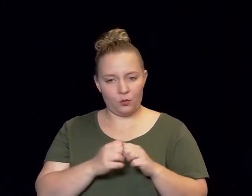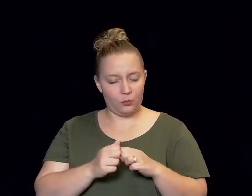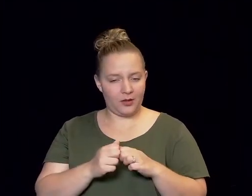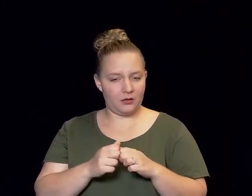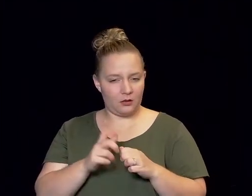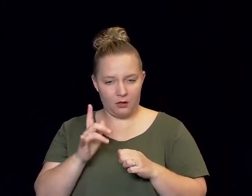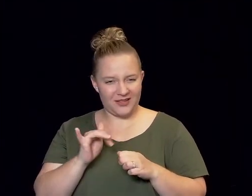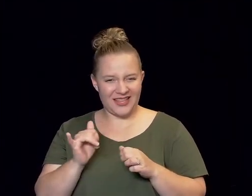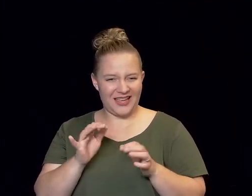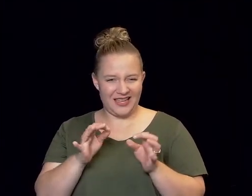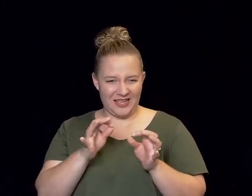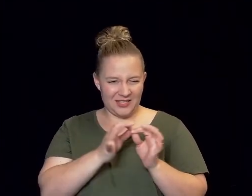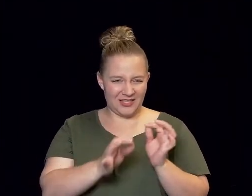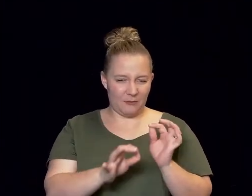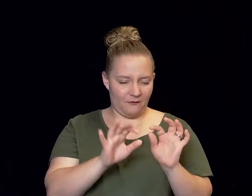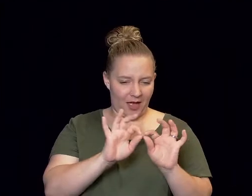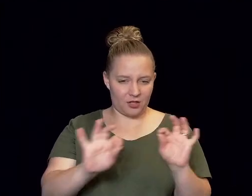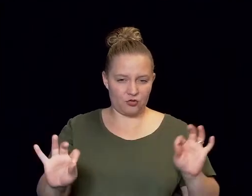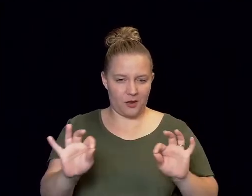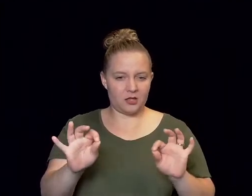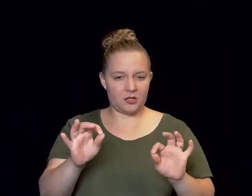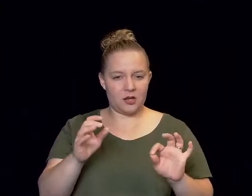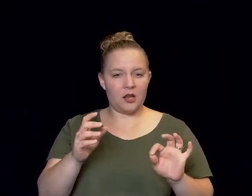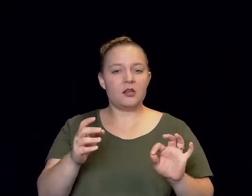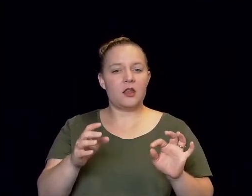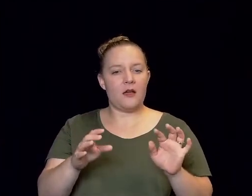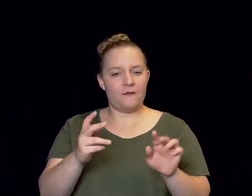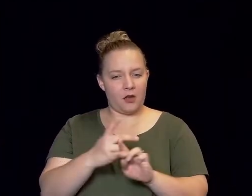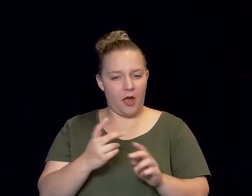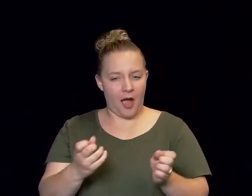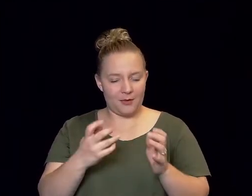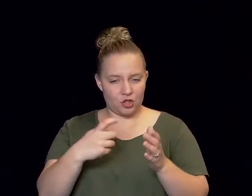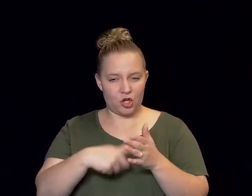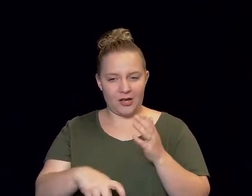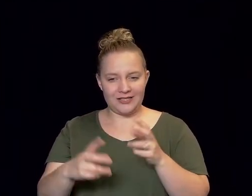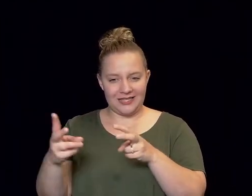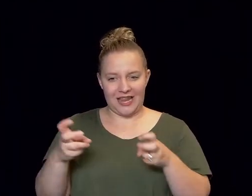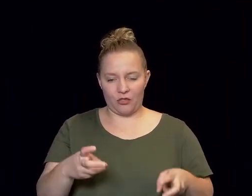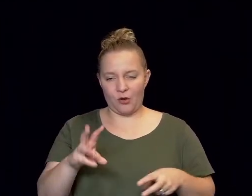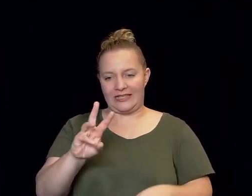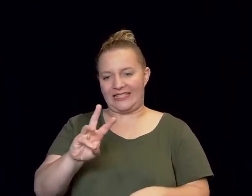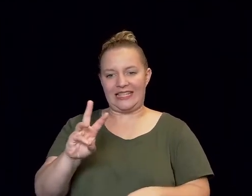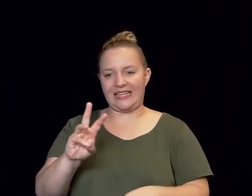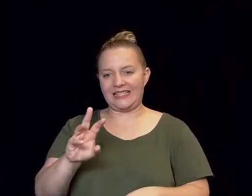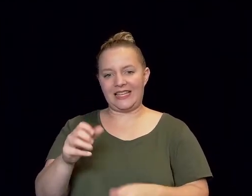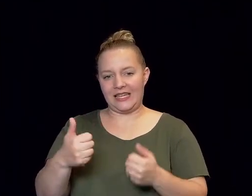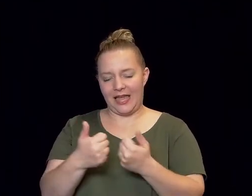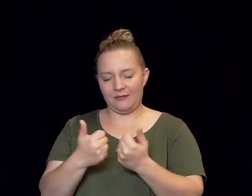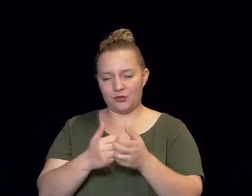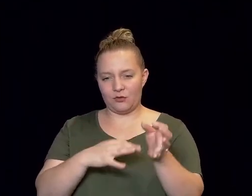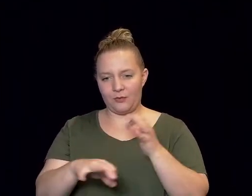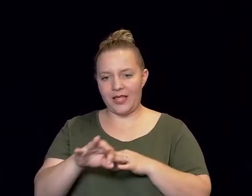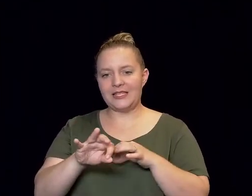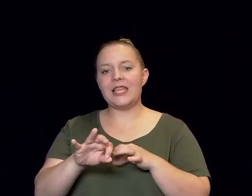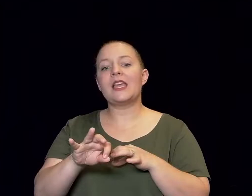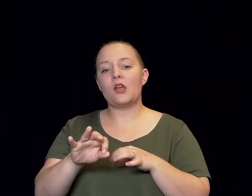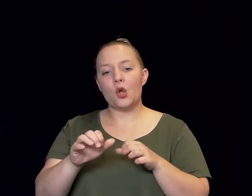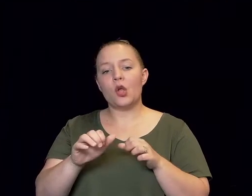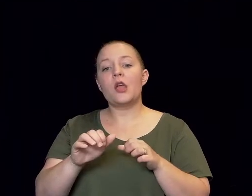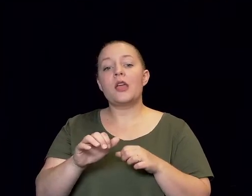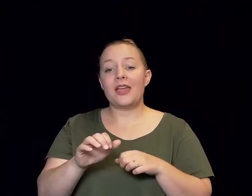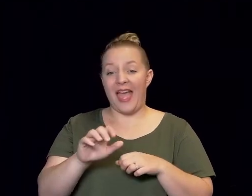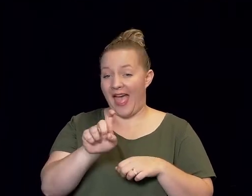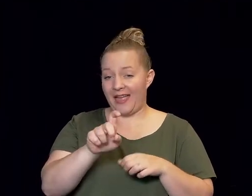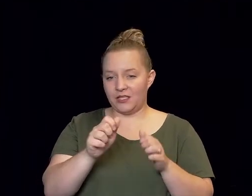like it says, then simplify the expression to find how much it would cost to download 6 games. Therefore, I'm replacing the X with 6. So